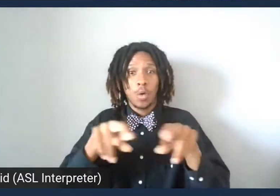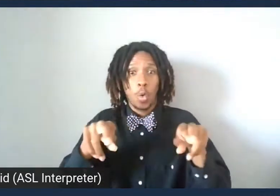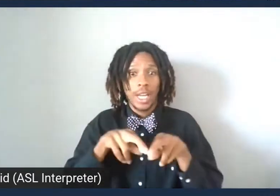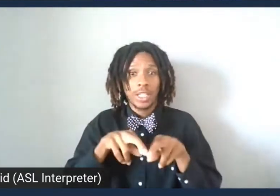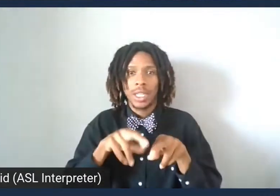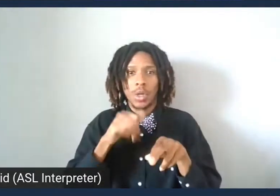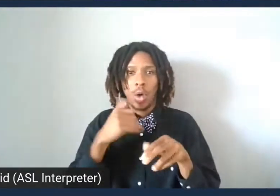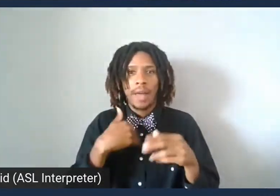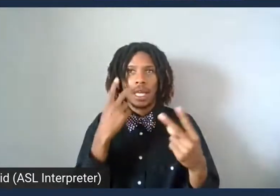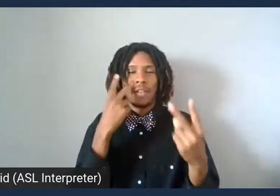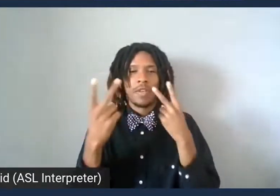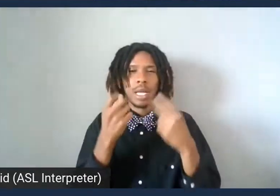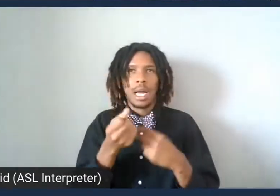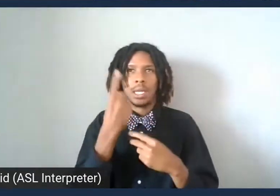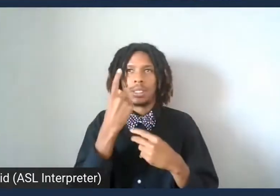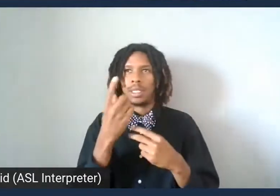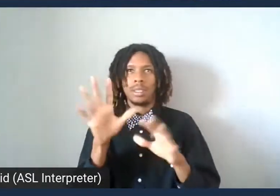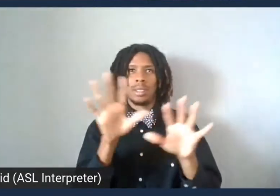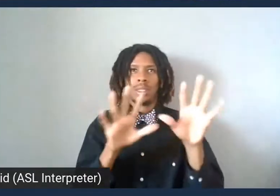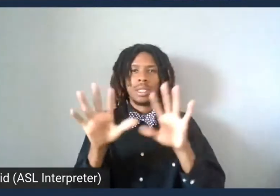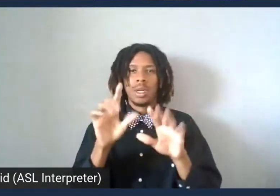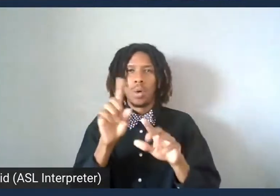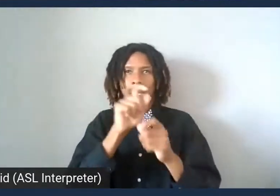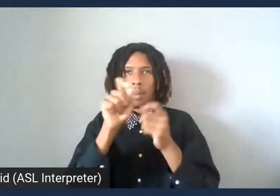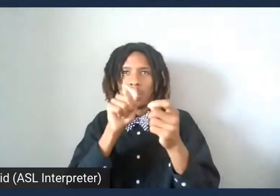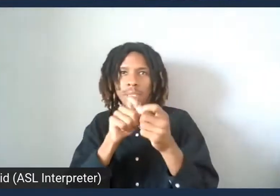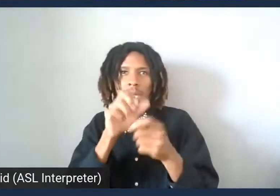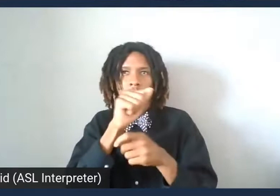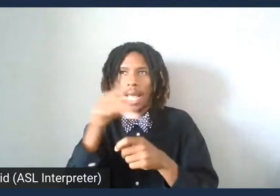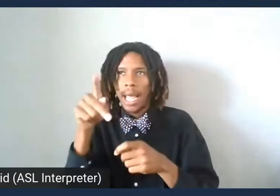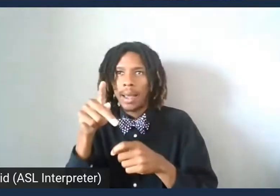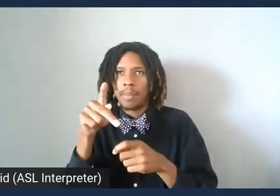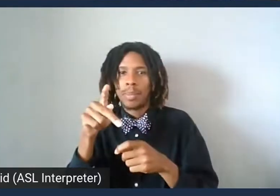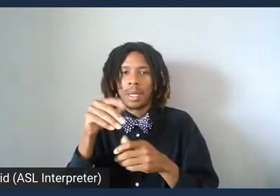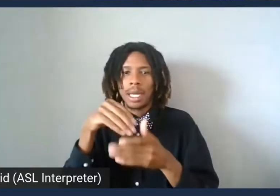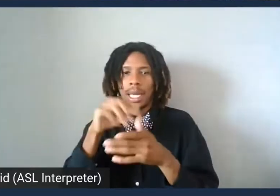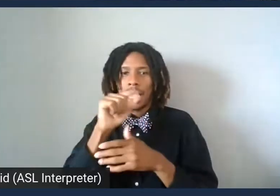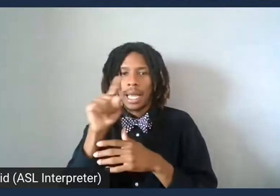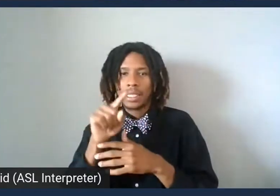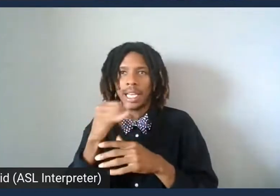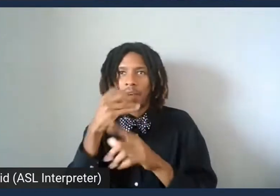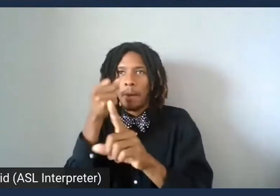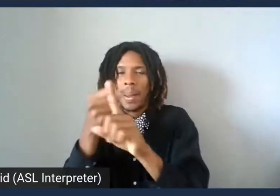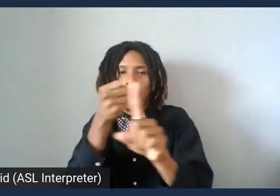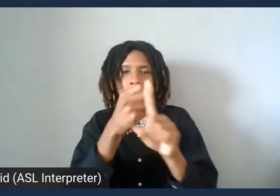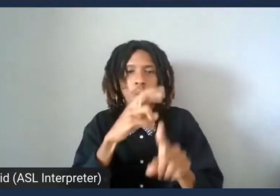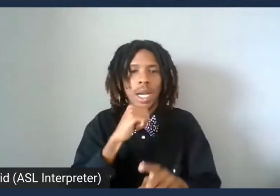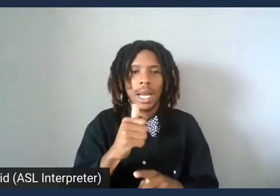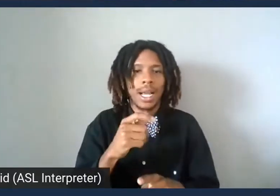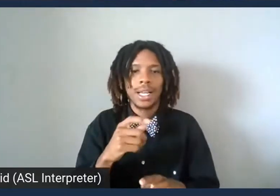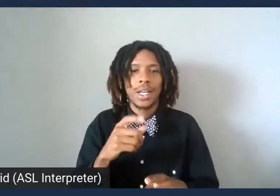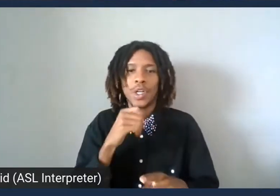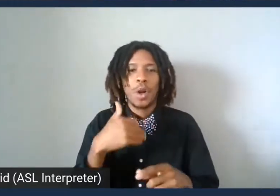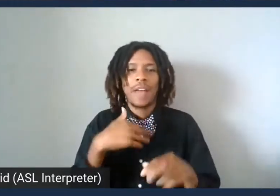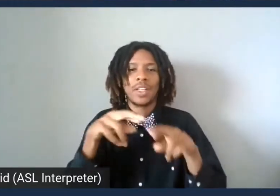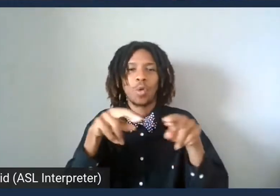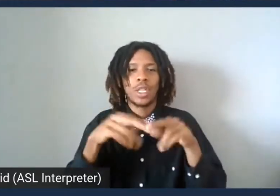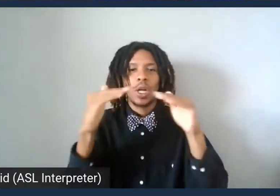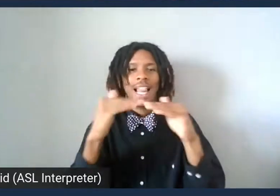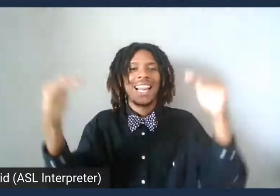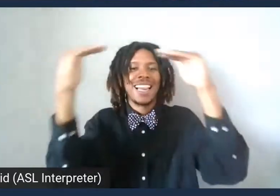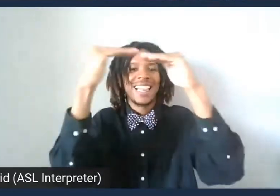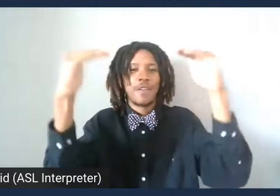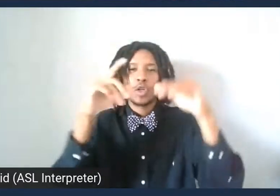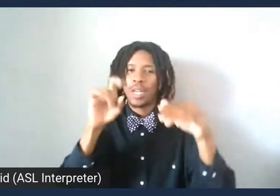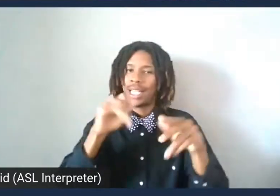that visibility to understand whether a particular application in AZ is impacted or not. You'll only have it at a regional level, and you need those kind